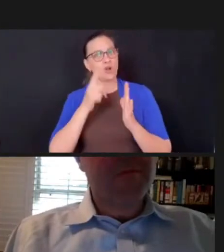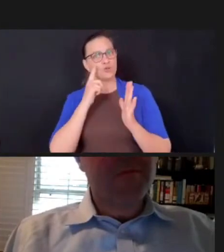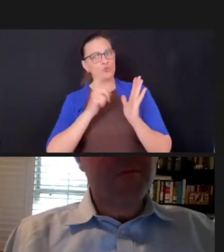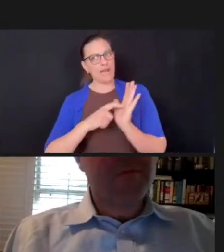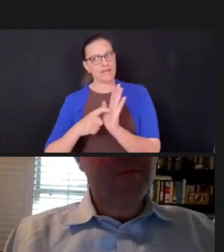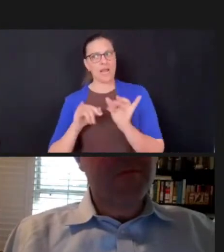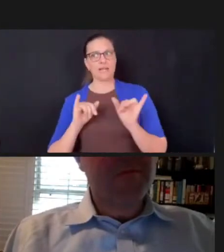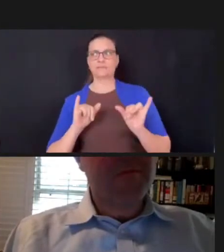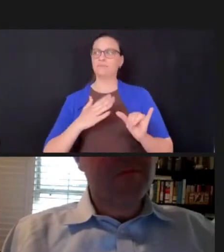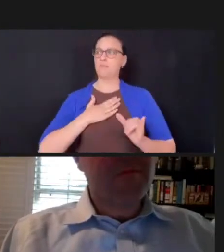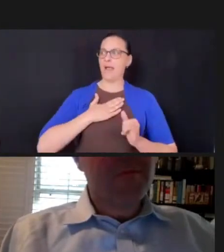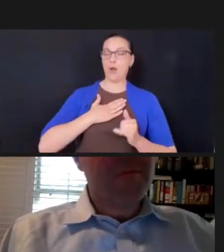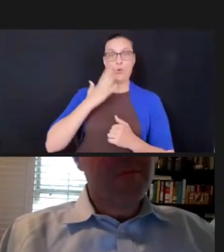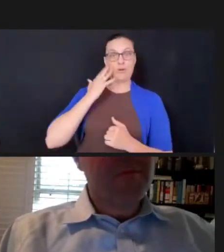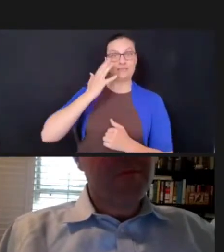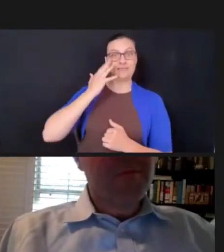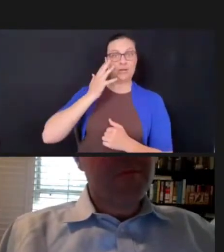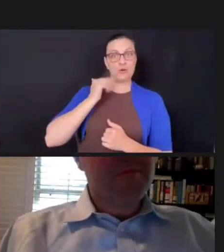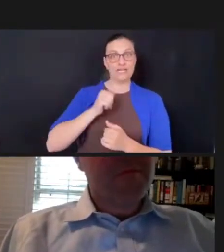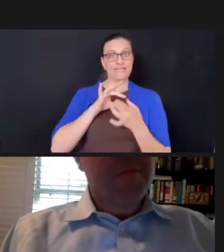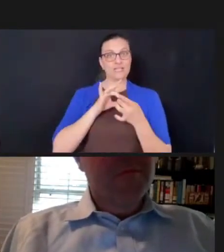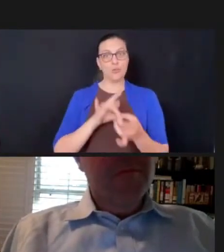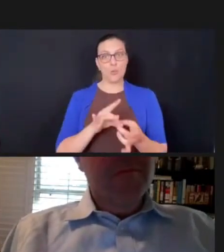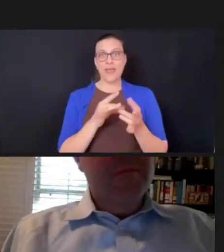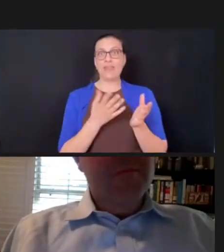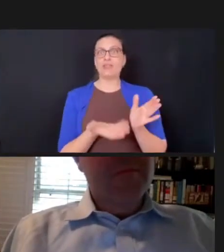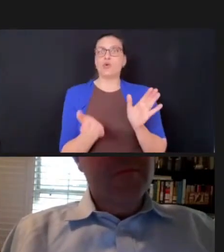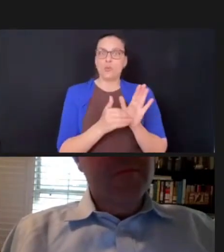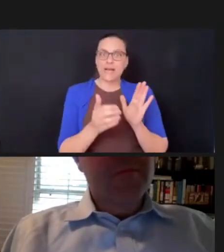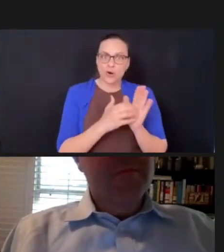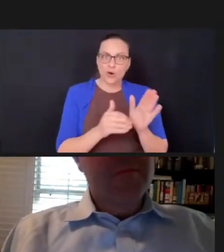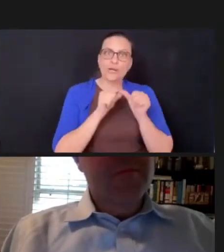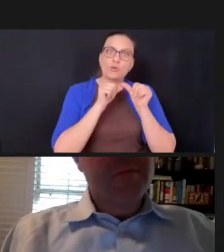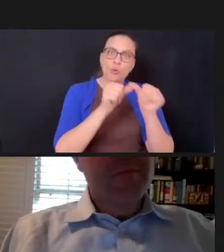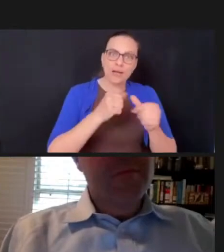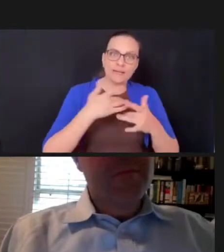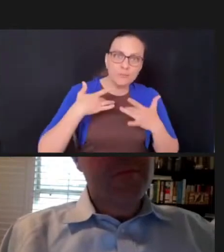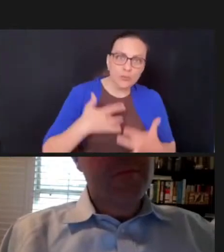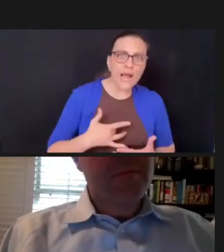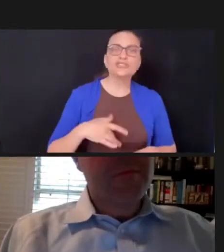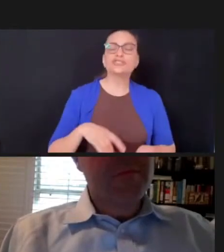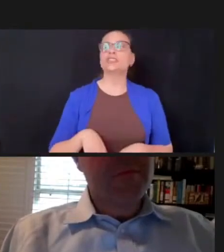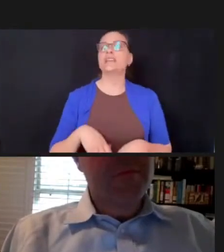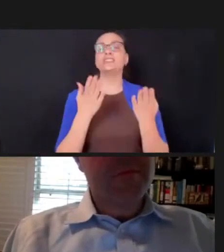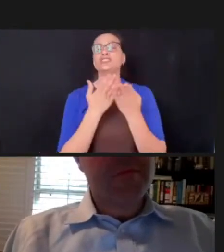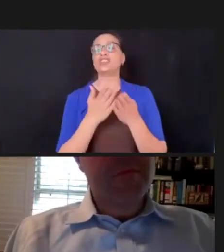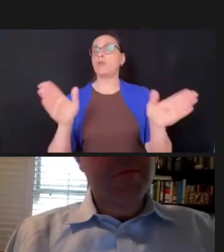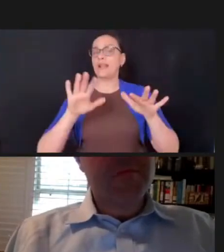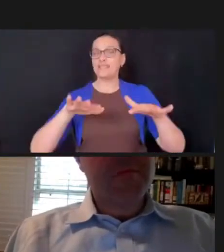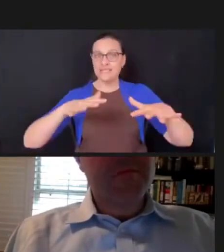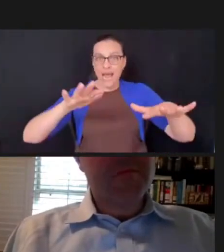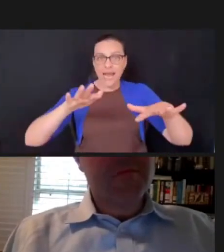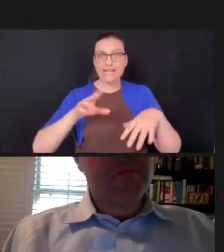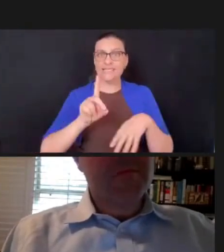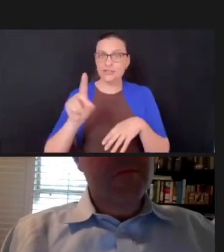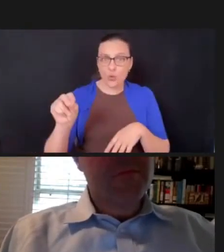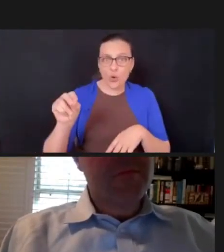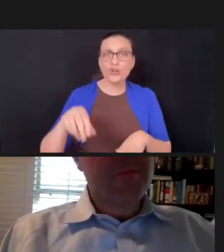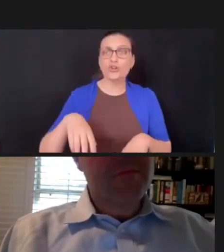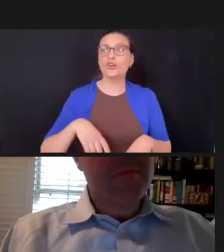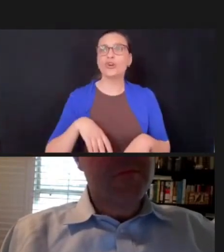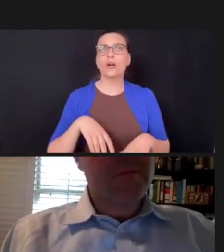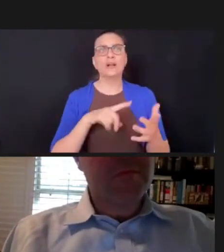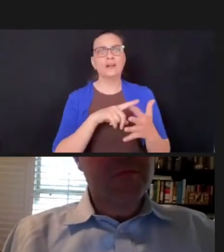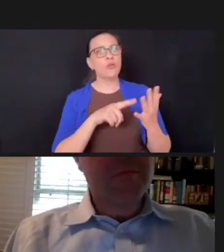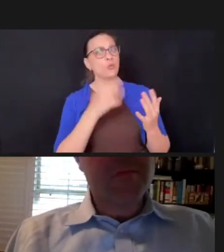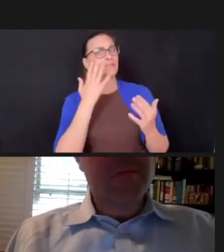own experiences with recurrent chronic depression and generalized anxiety disorder were